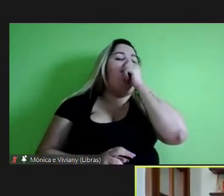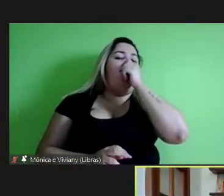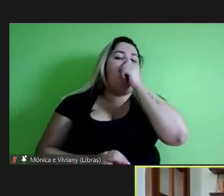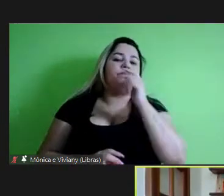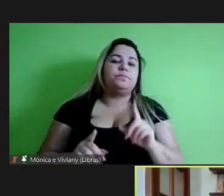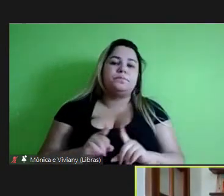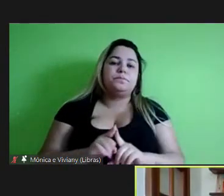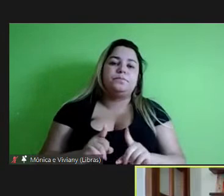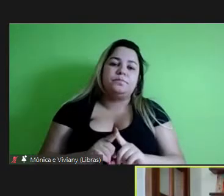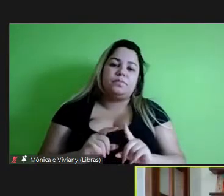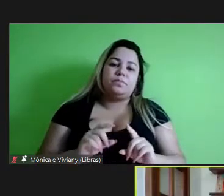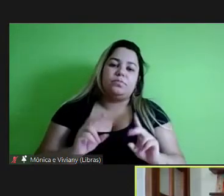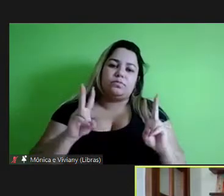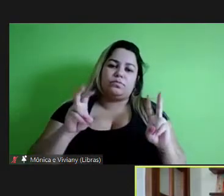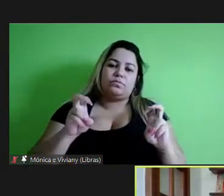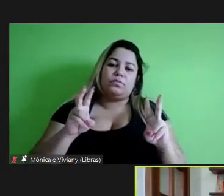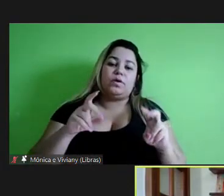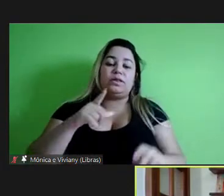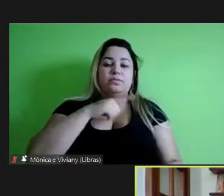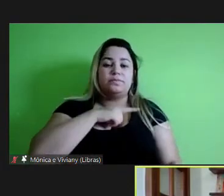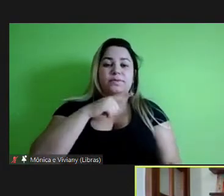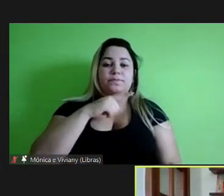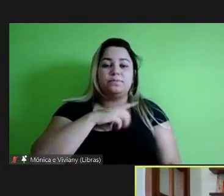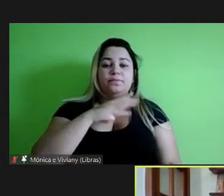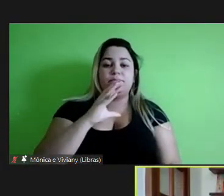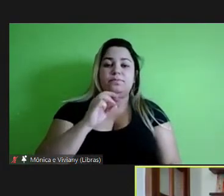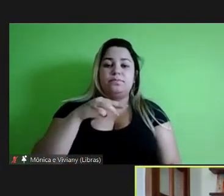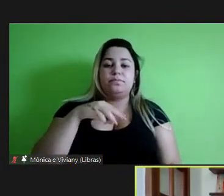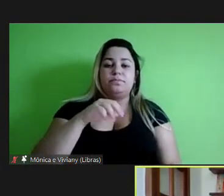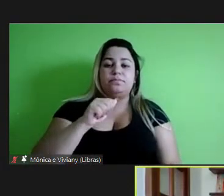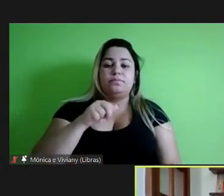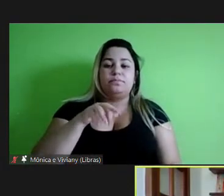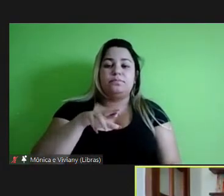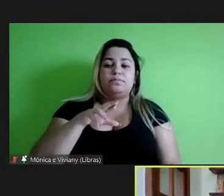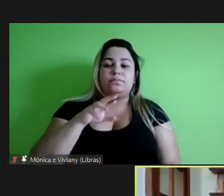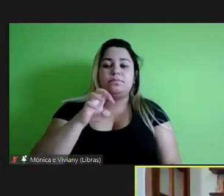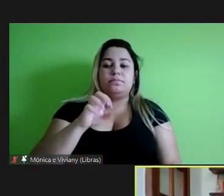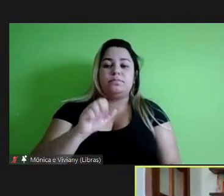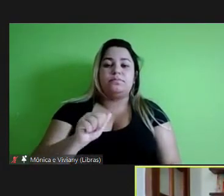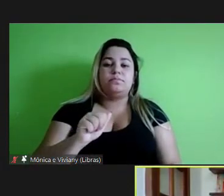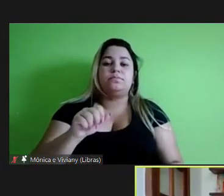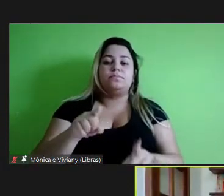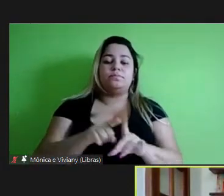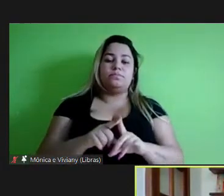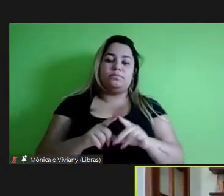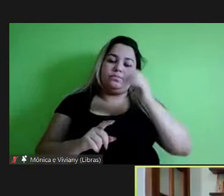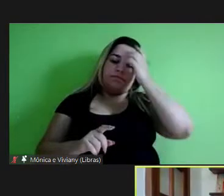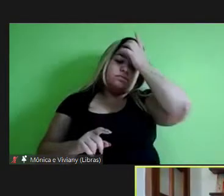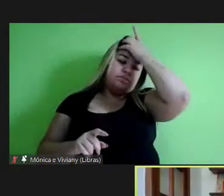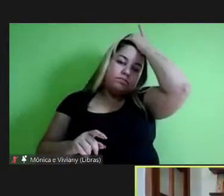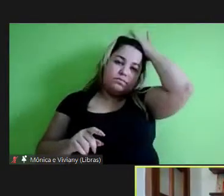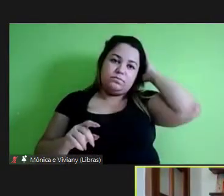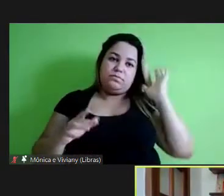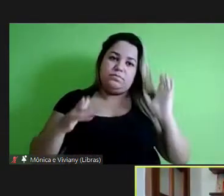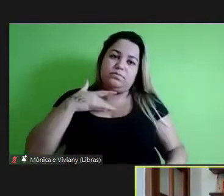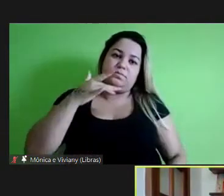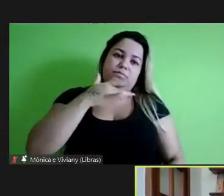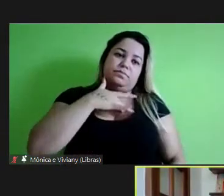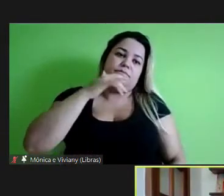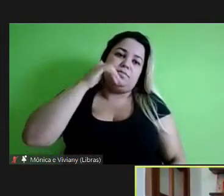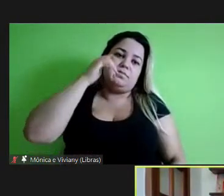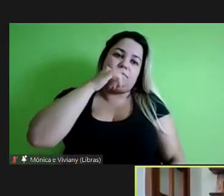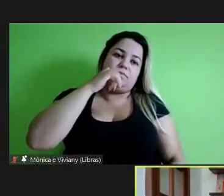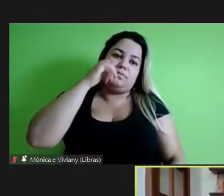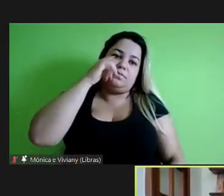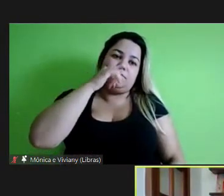a dedication to this theme like there is in technical chambers of pharmaceutical assistance,